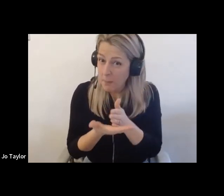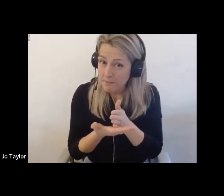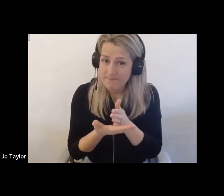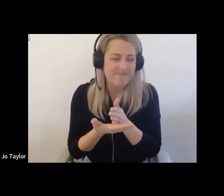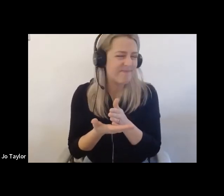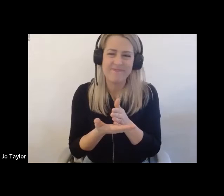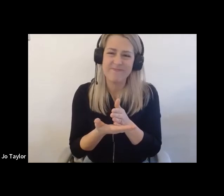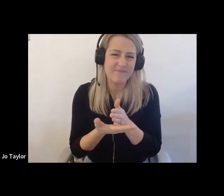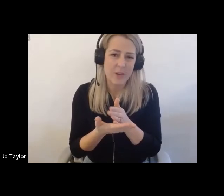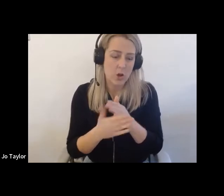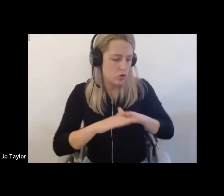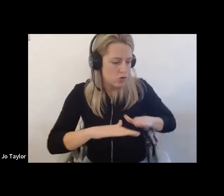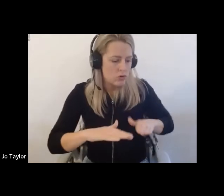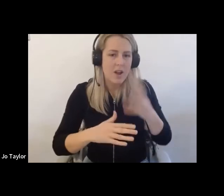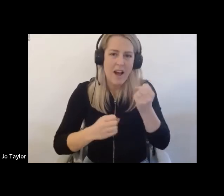complex needs.